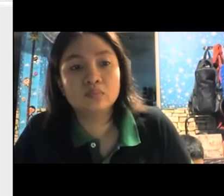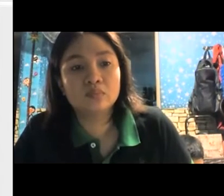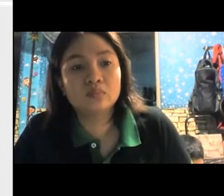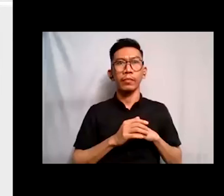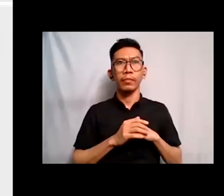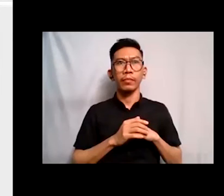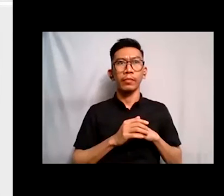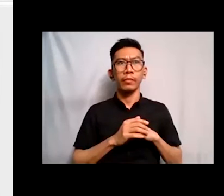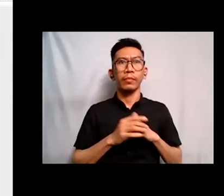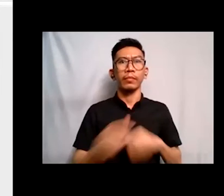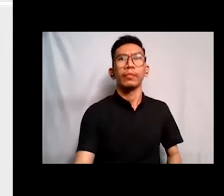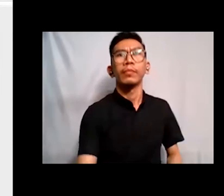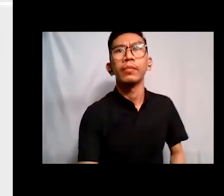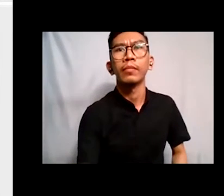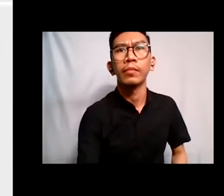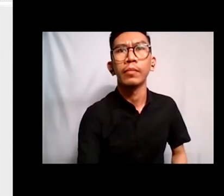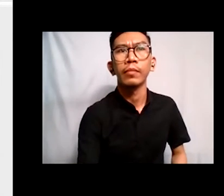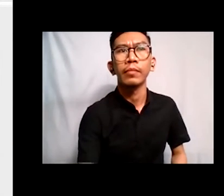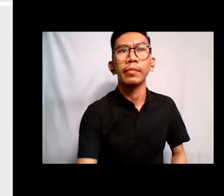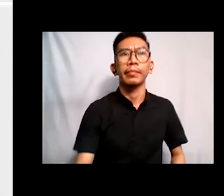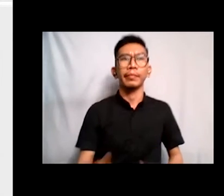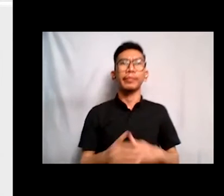Just spotlighting one moment, sir. Go ahead.